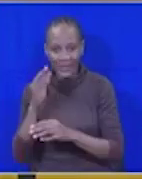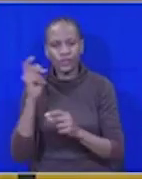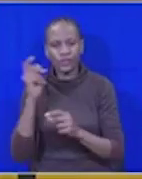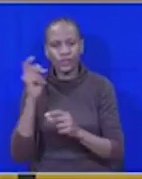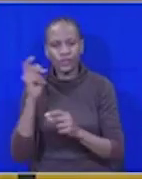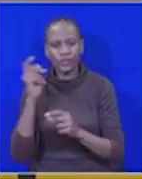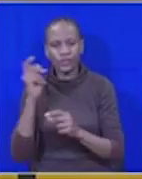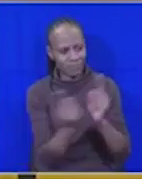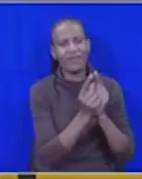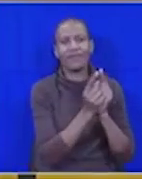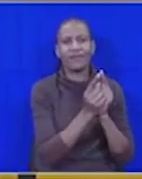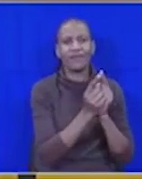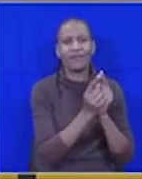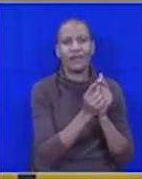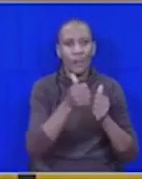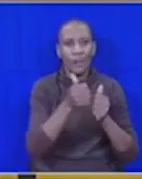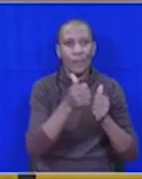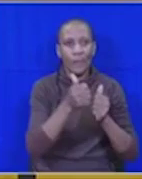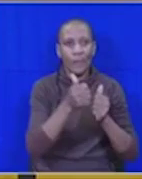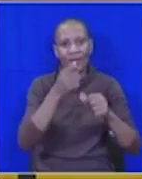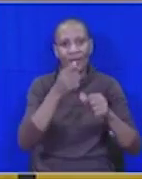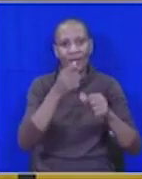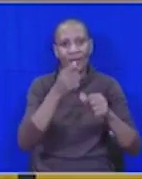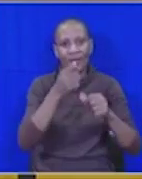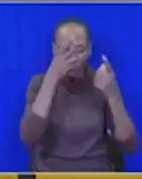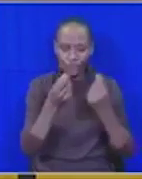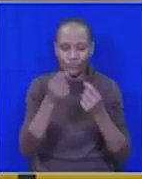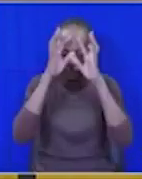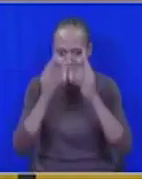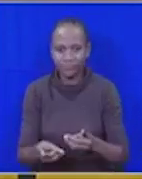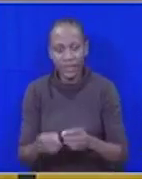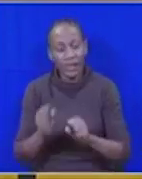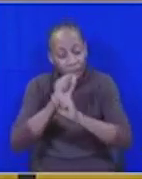is a complete U-turn from the old policy, where it was made clear that